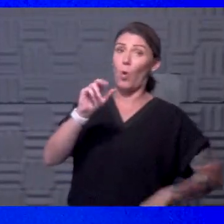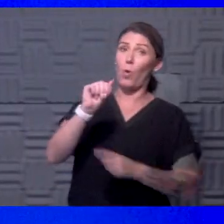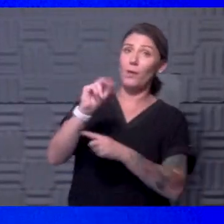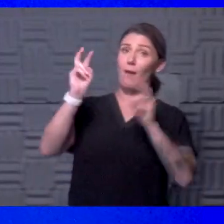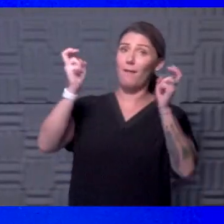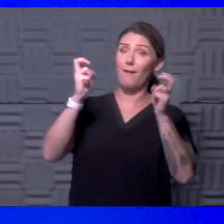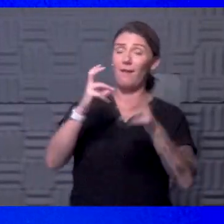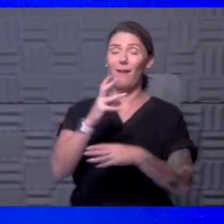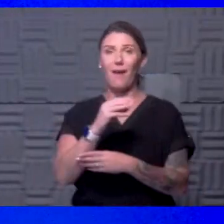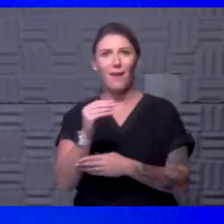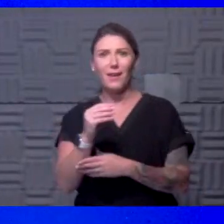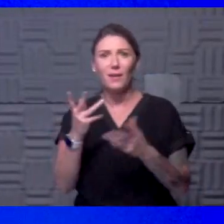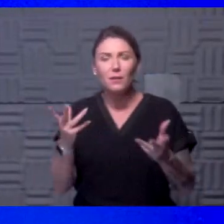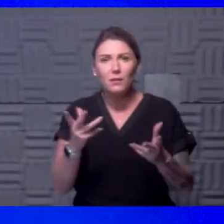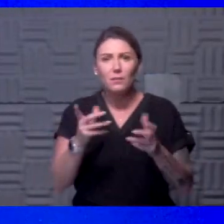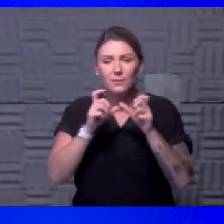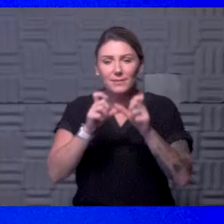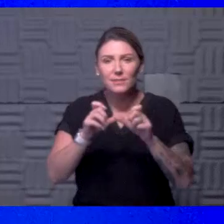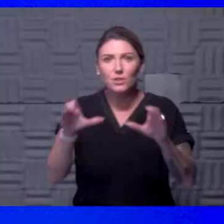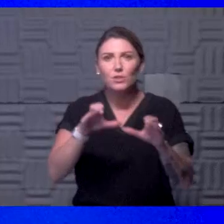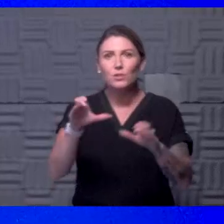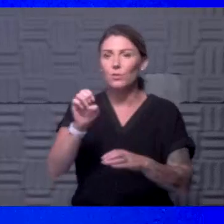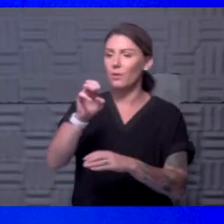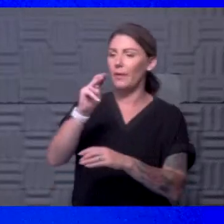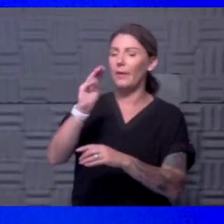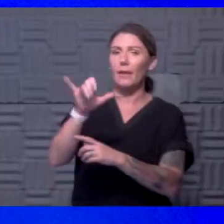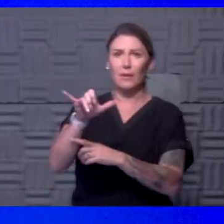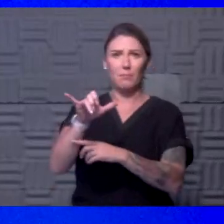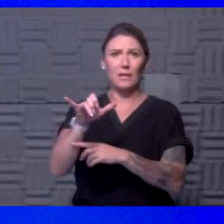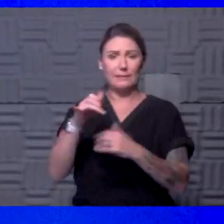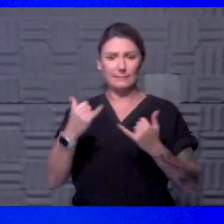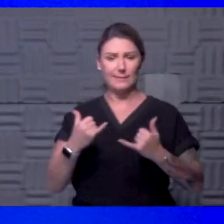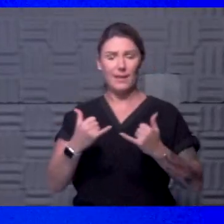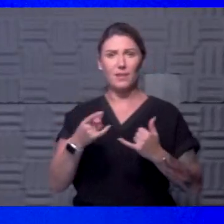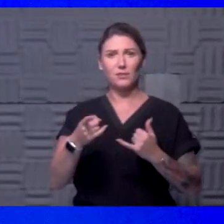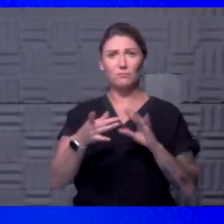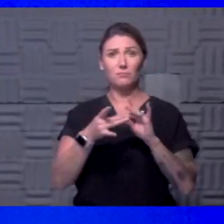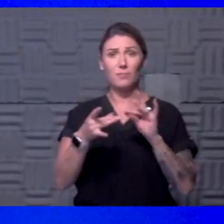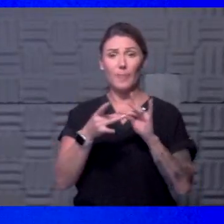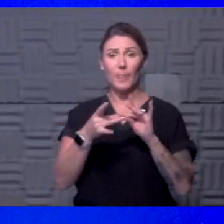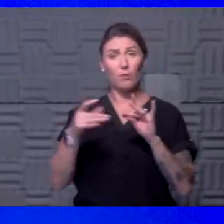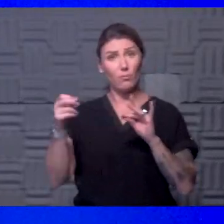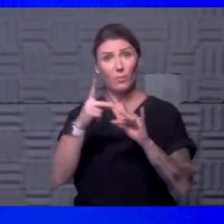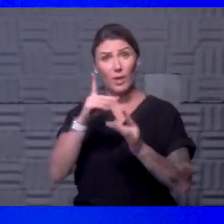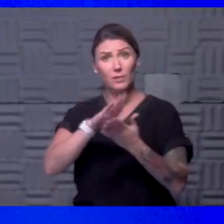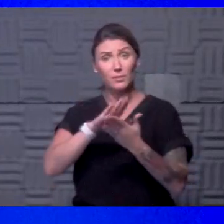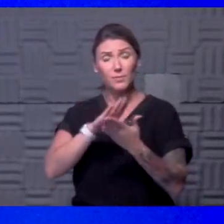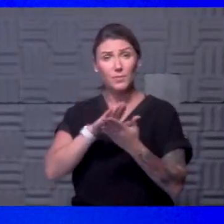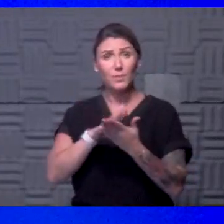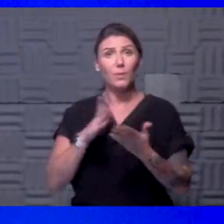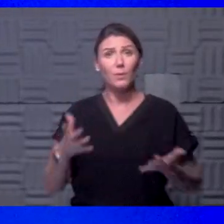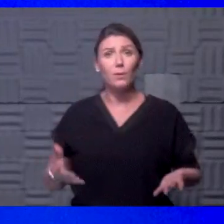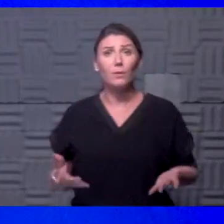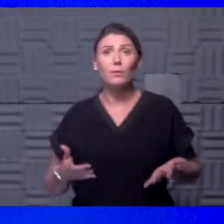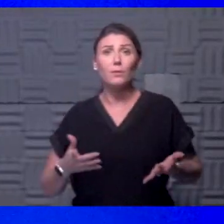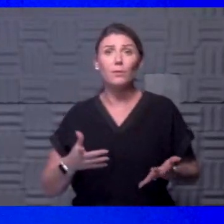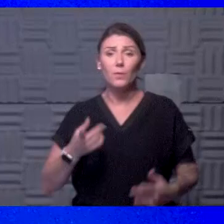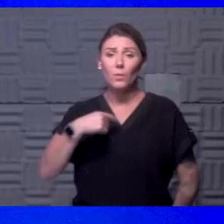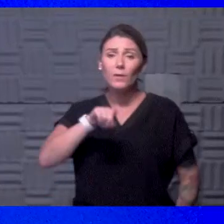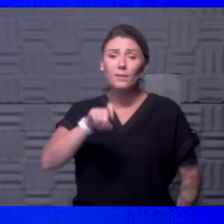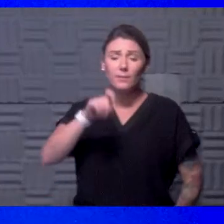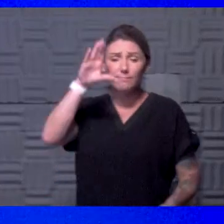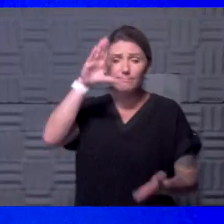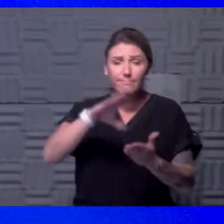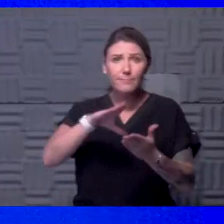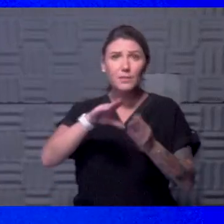Continue to do those things that we've talked about. We heard Emmy earlier today. You know, she's going back to school. We need to decrease